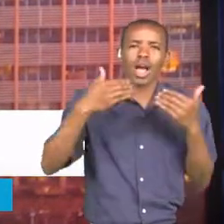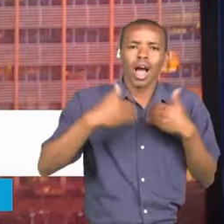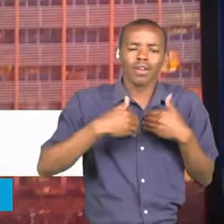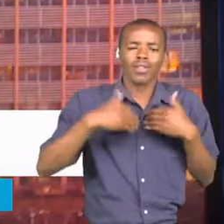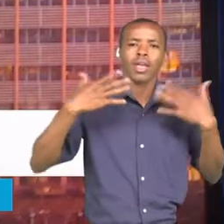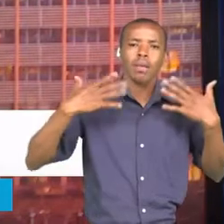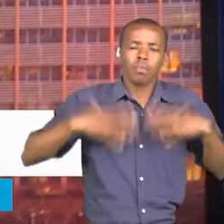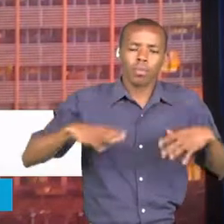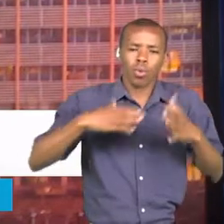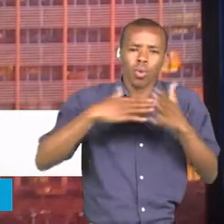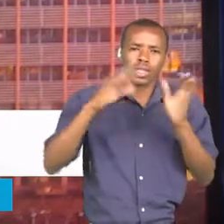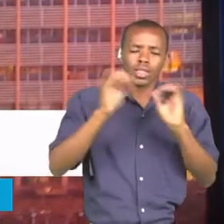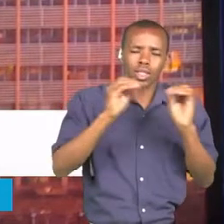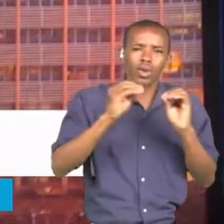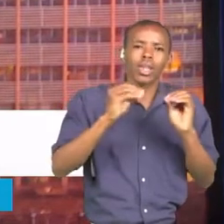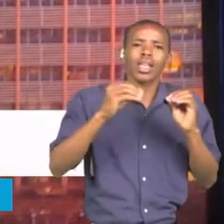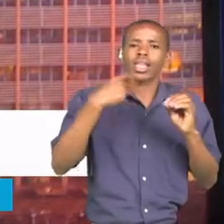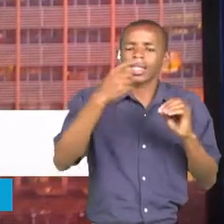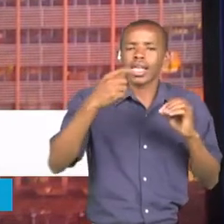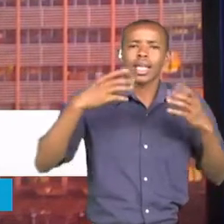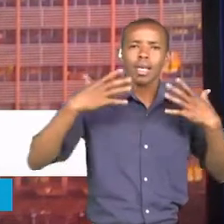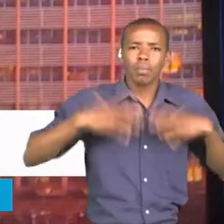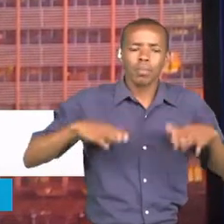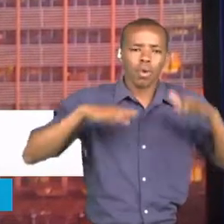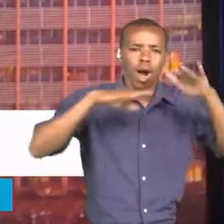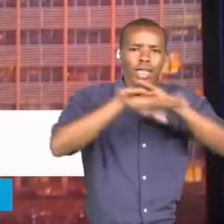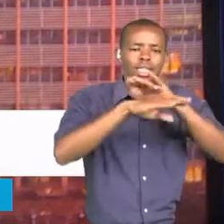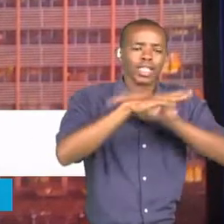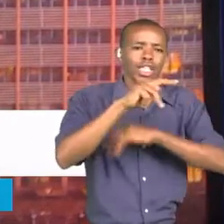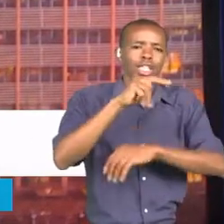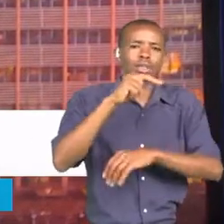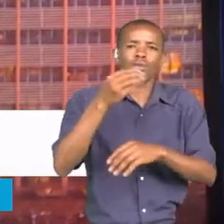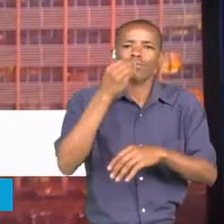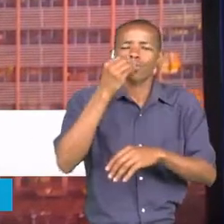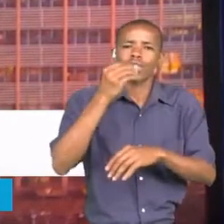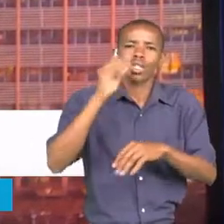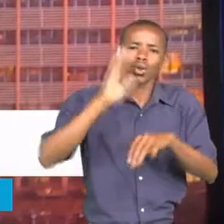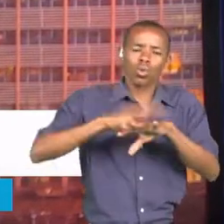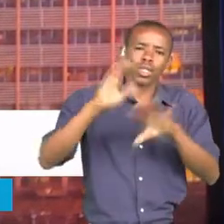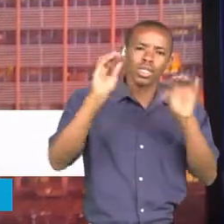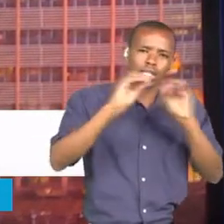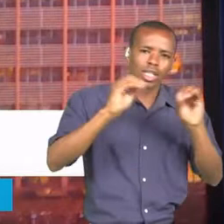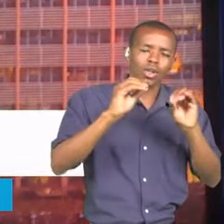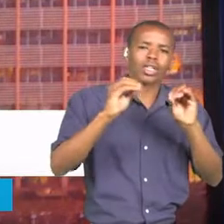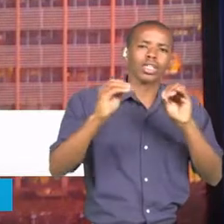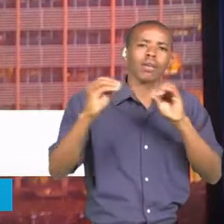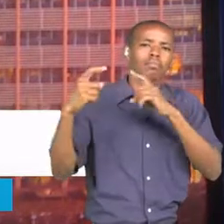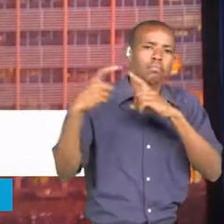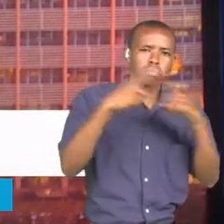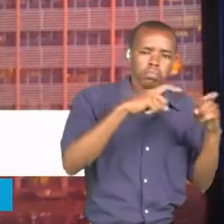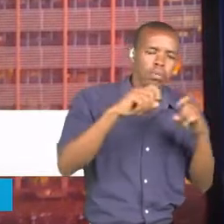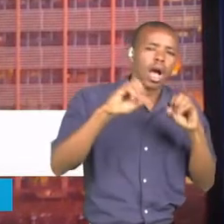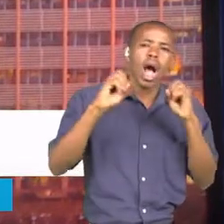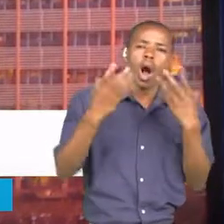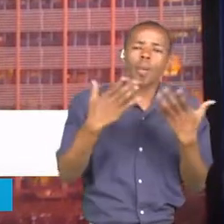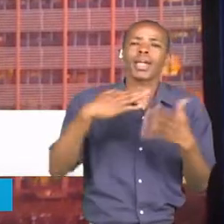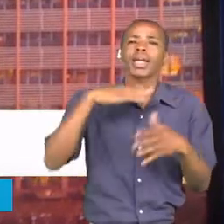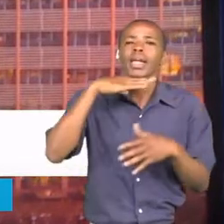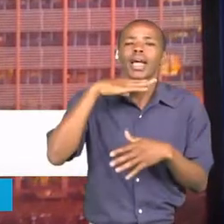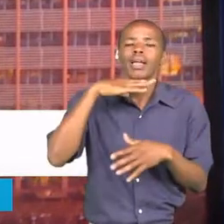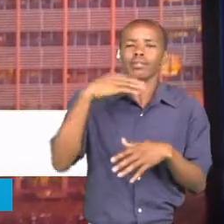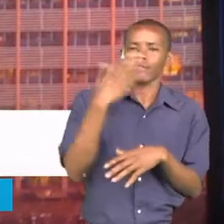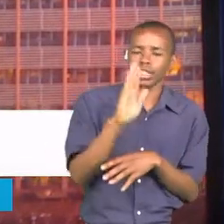not malnourished. Mm-hmm. They're not saying that people do not have access to nutrition. Mm-hmm. They're simply saying, let's argue about how many of them have died, as